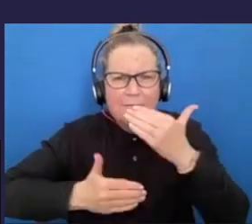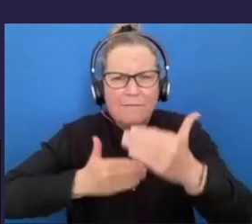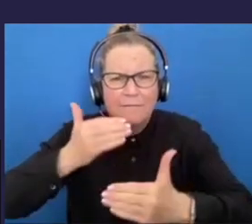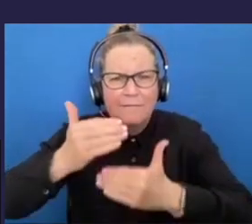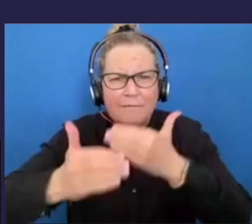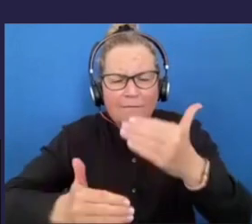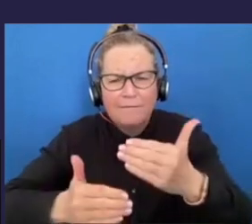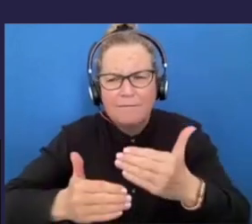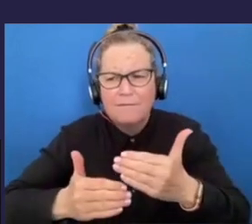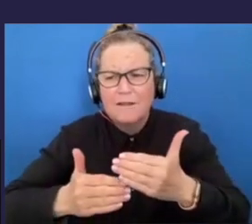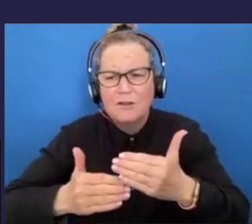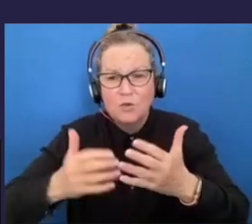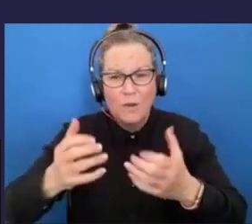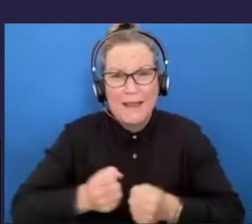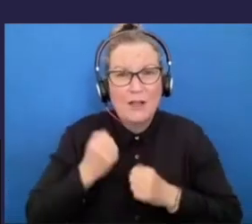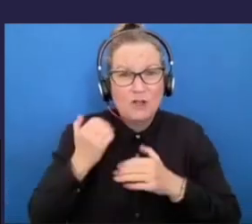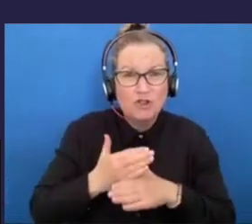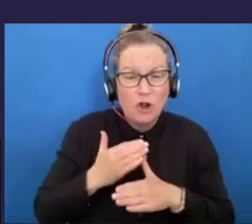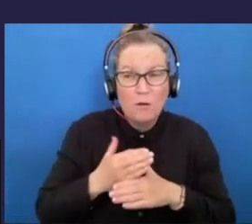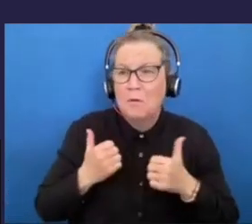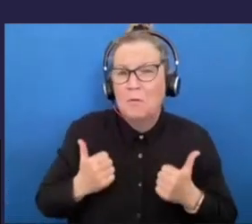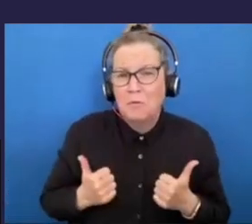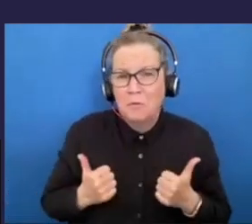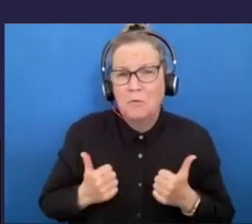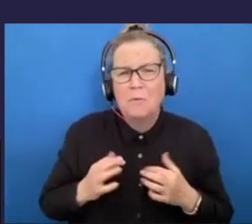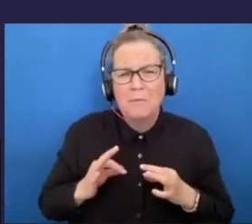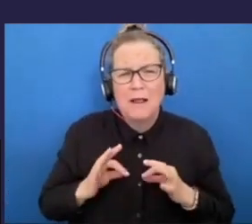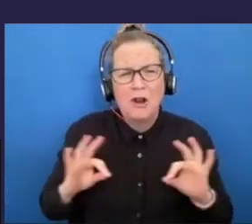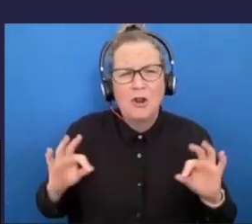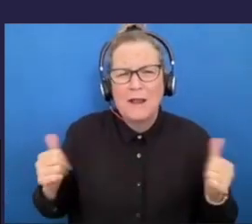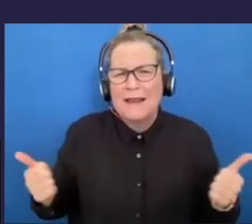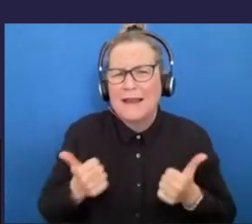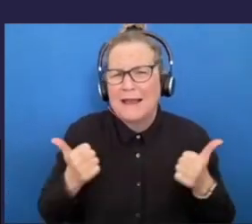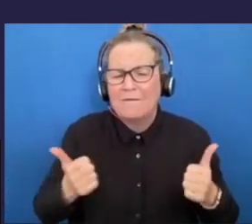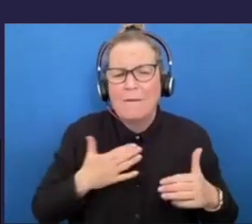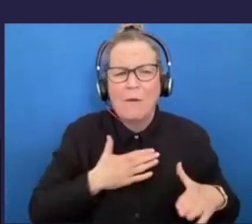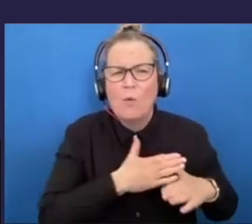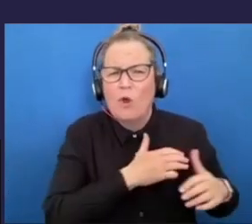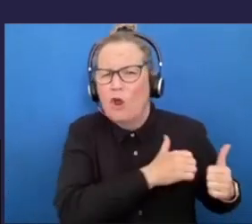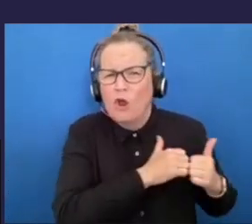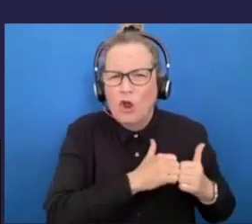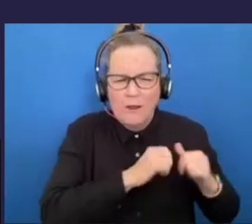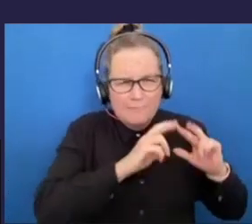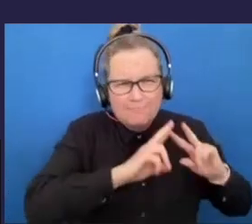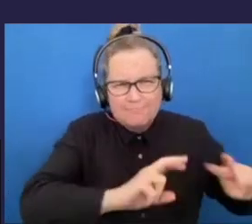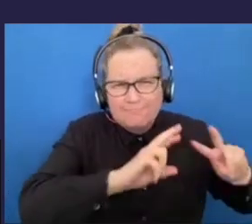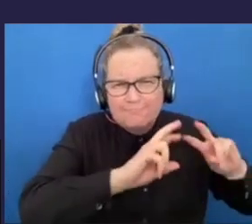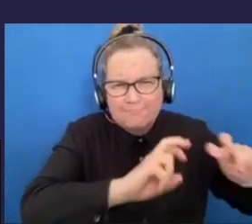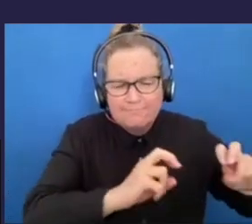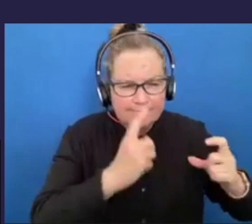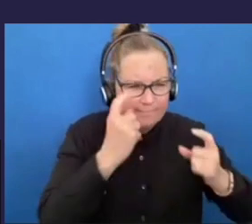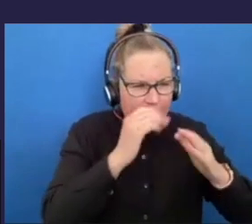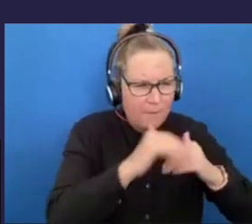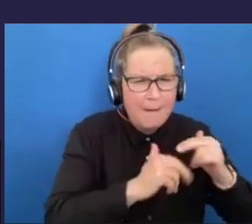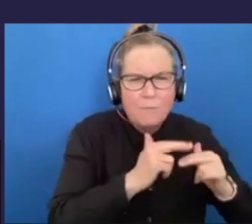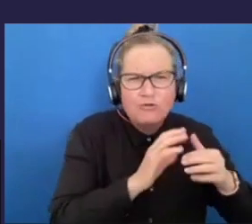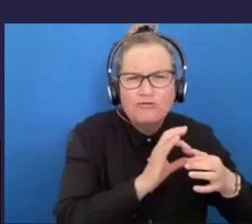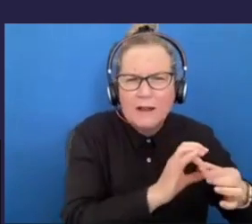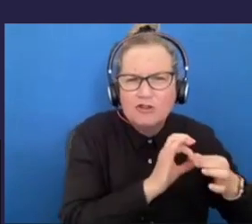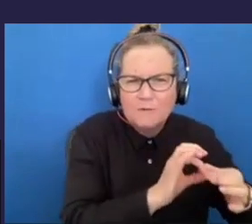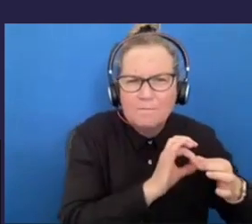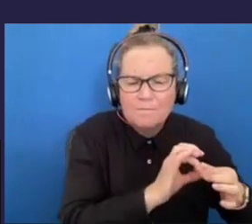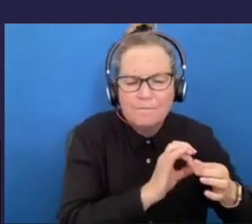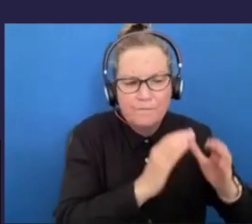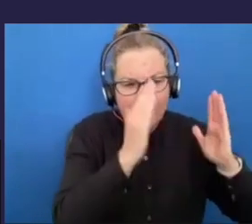enough. Along with my colleagues like David Hagner, we began to study ideas about building relationships, focusing not just